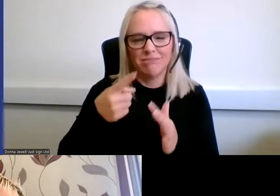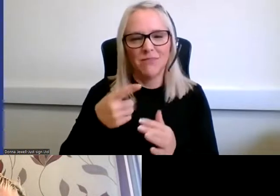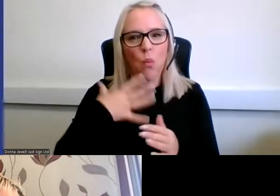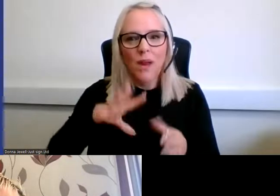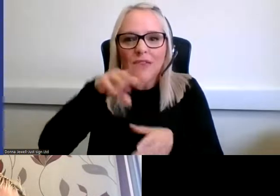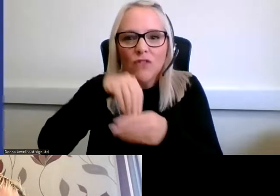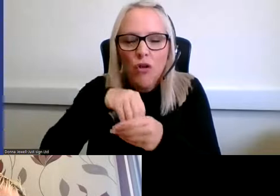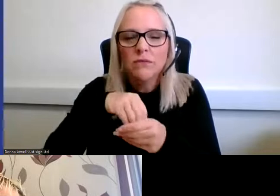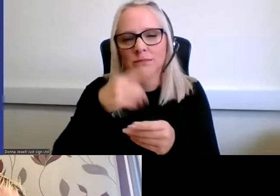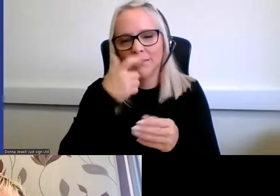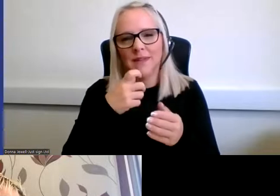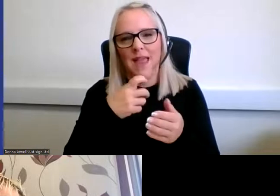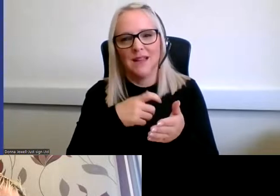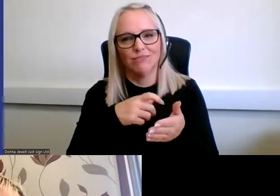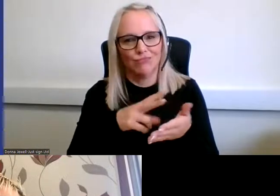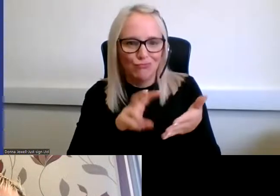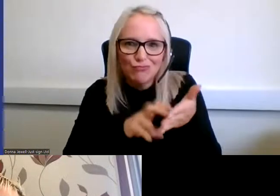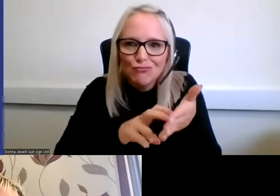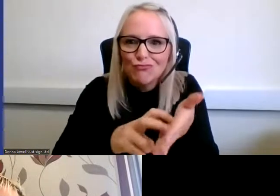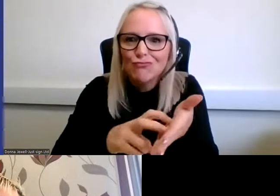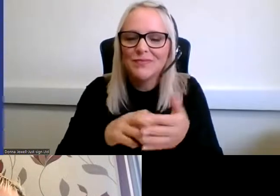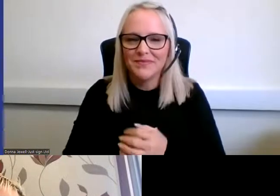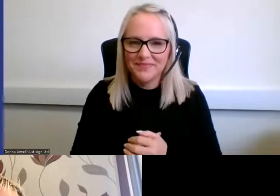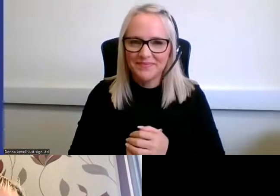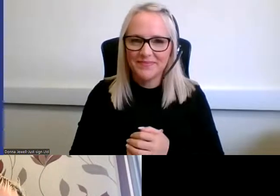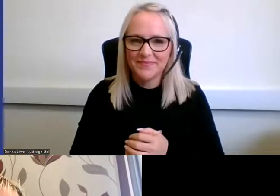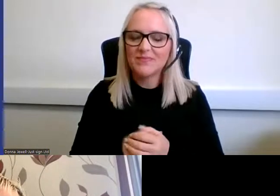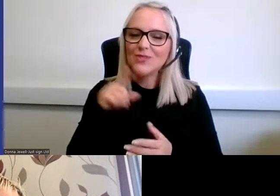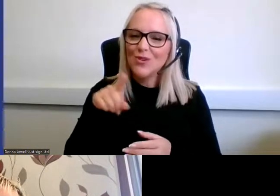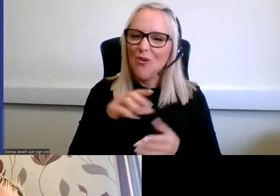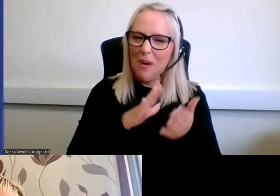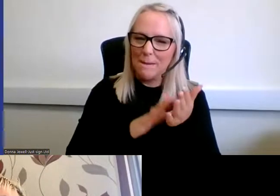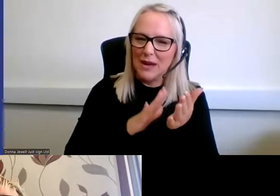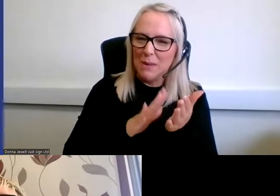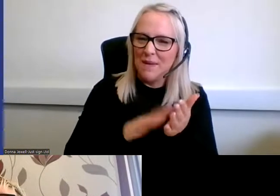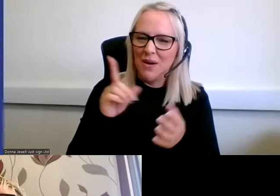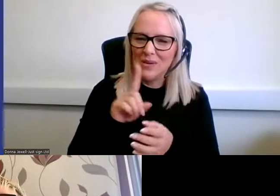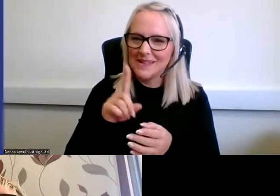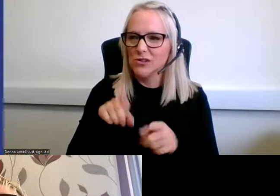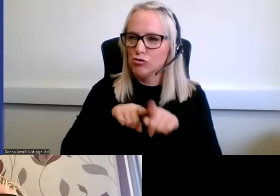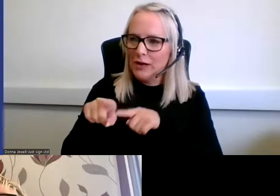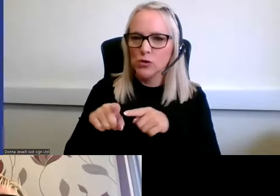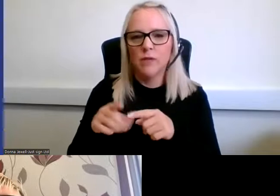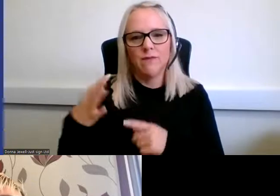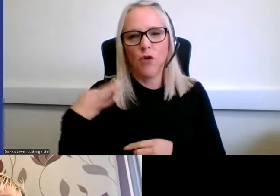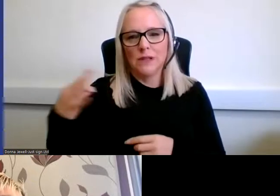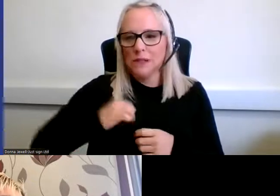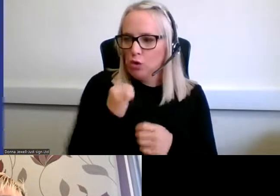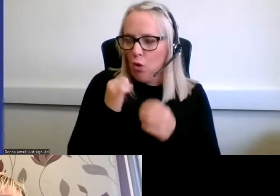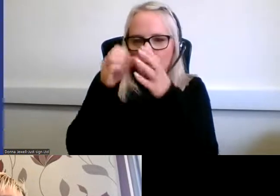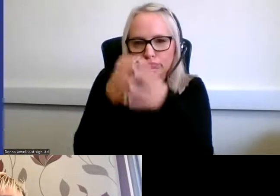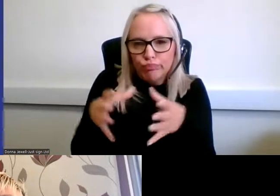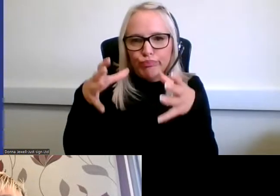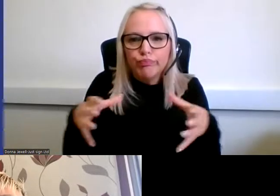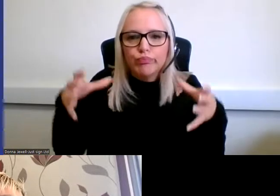Make Your Mark as we progress. Make Your Mark is a campaign that aims to increase the number and diversity of volunteers in Scotland who love our